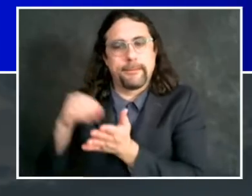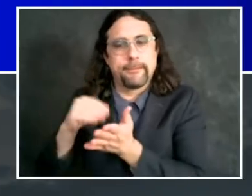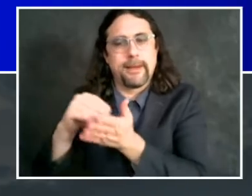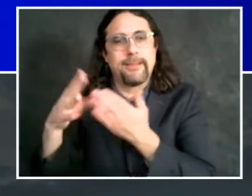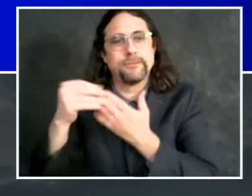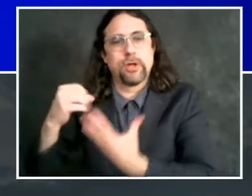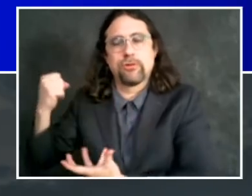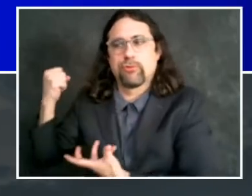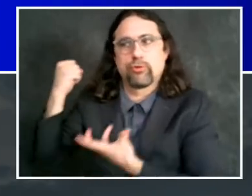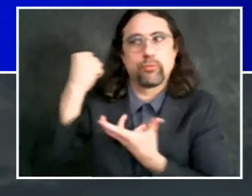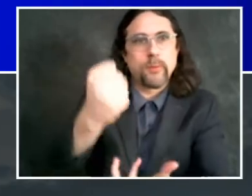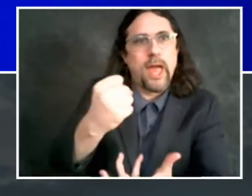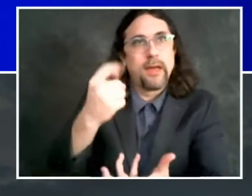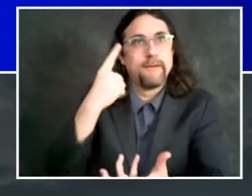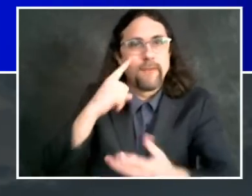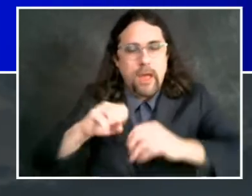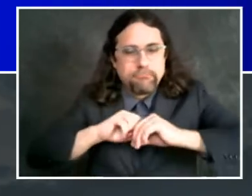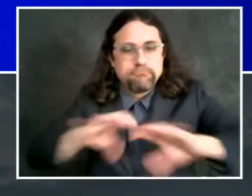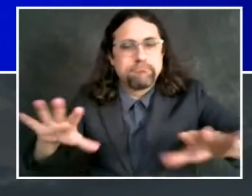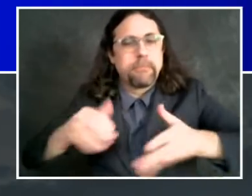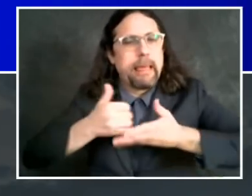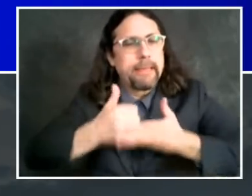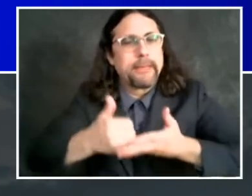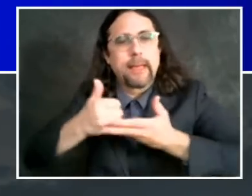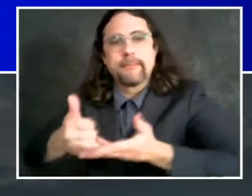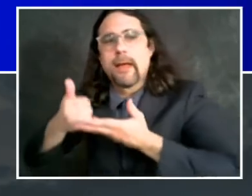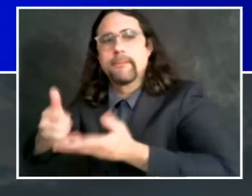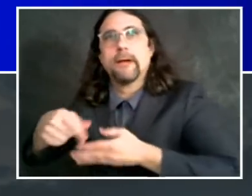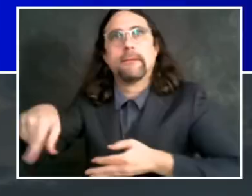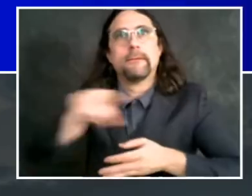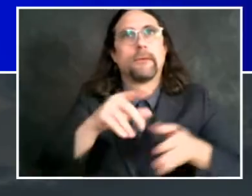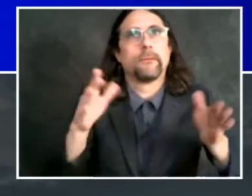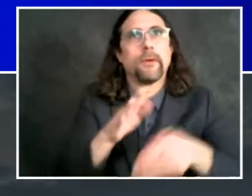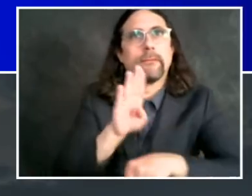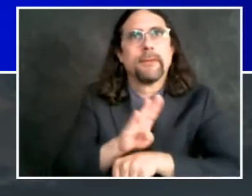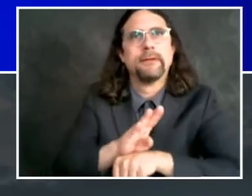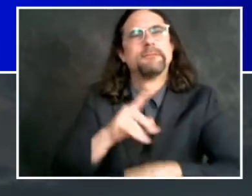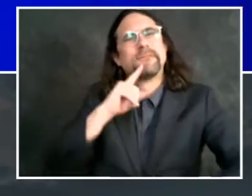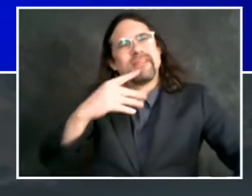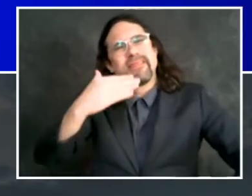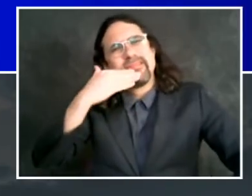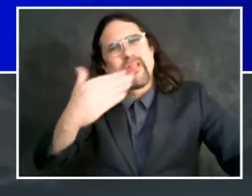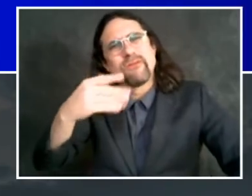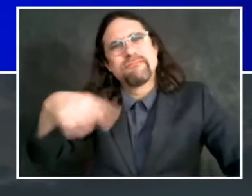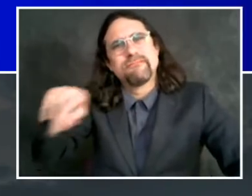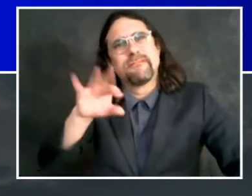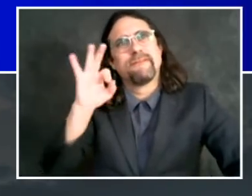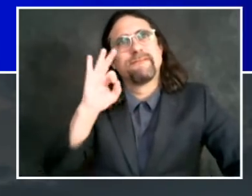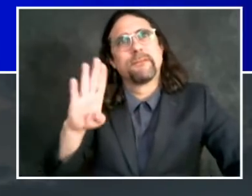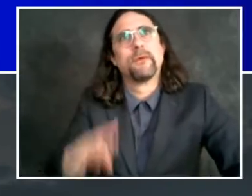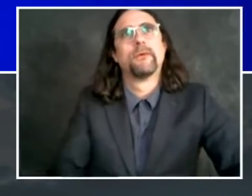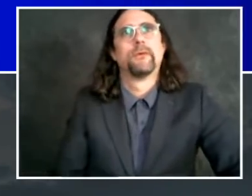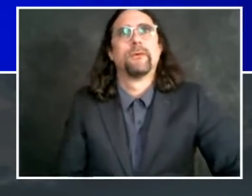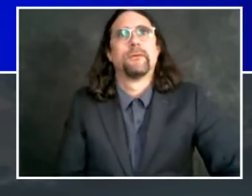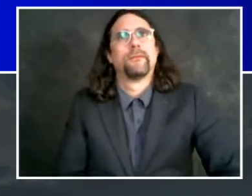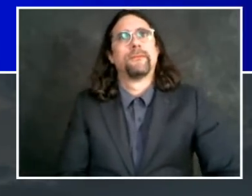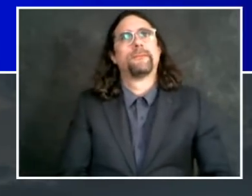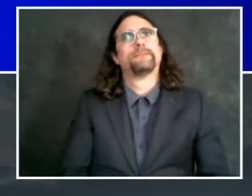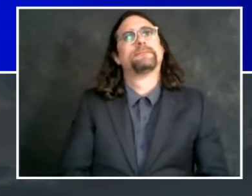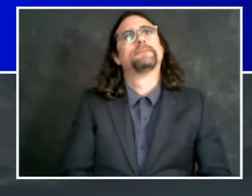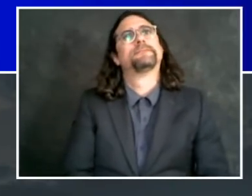richly deserve. I want to thank everyone at Facebook. This is a great initiative. Any small business owner wants to apply can